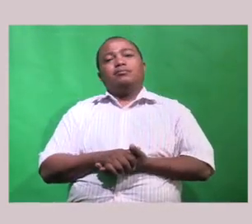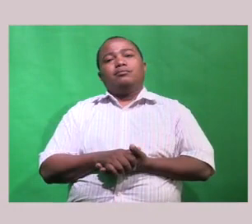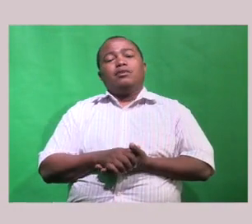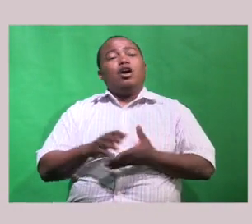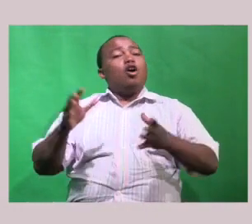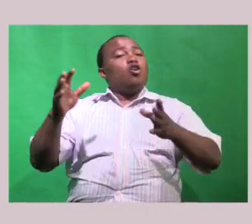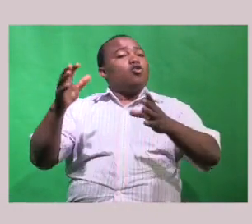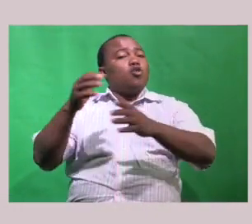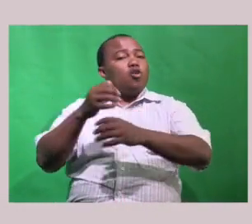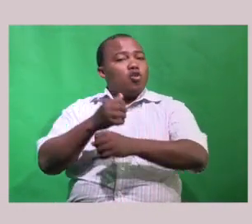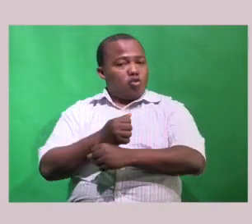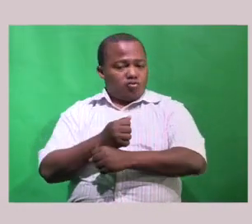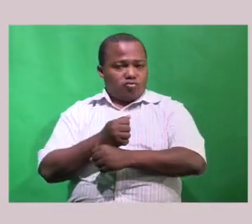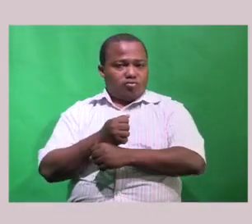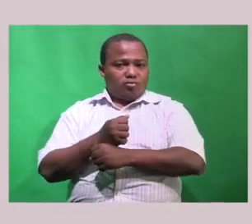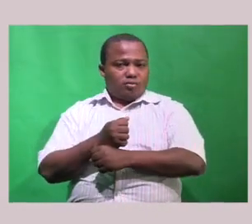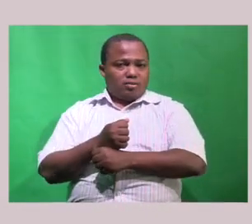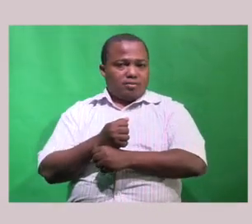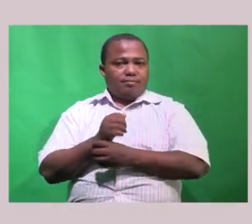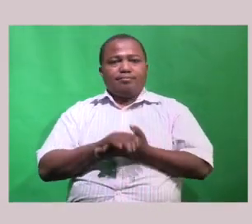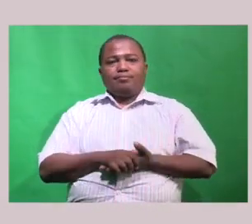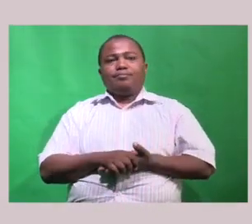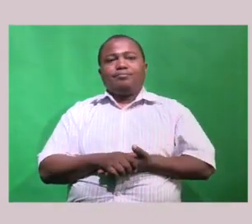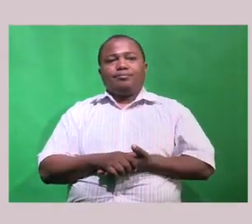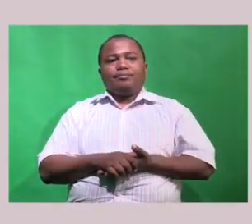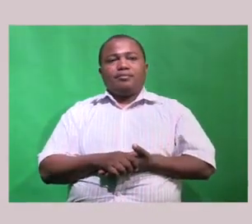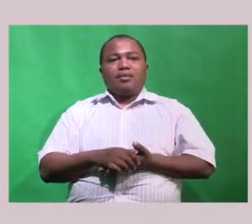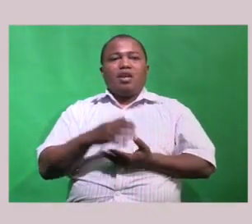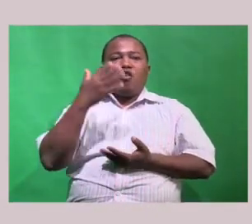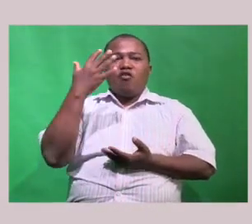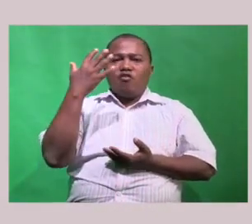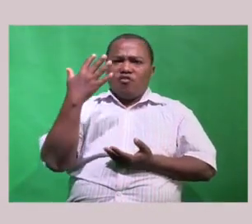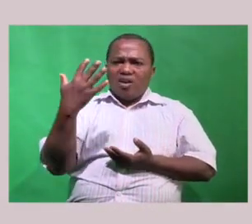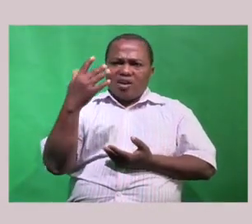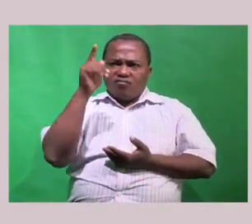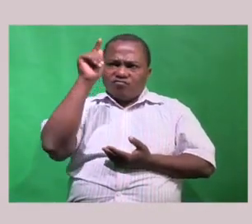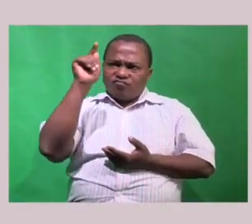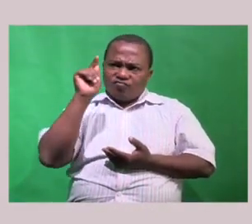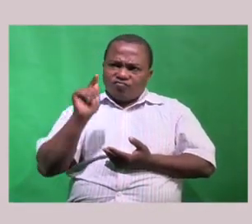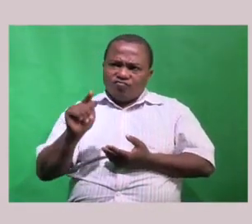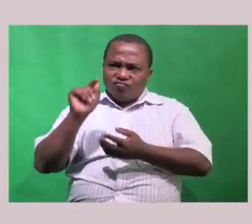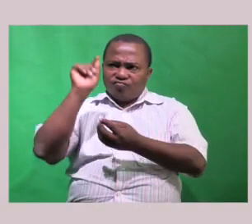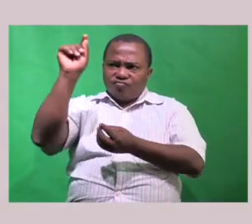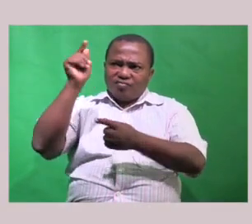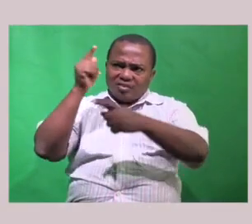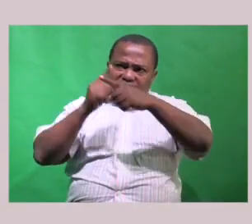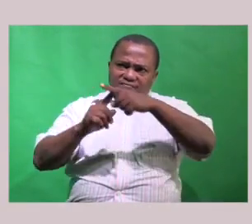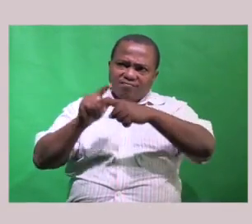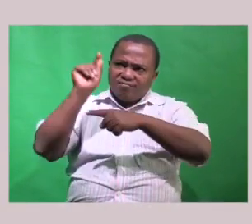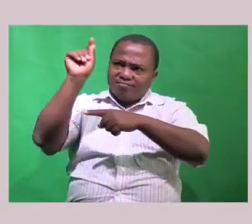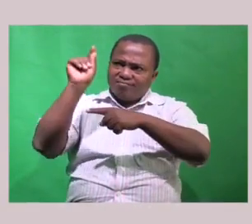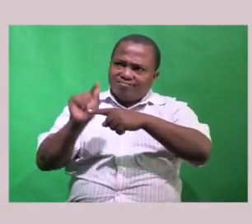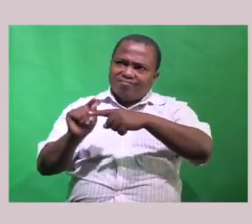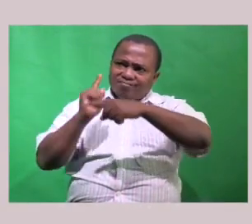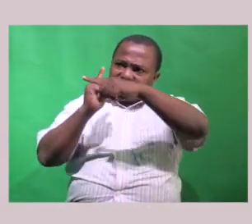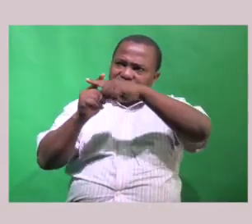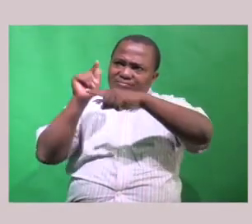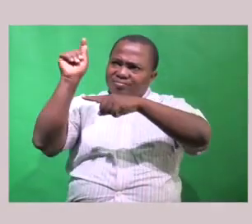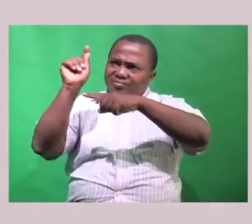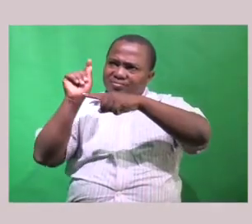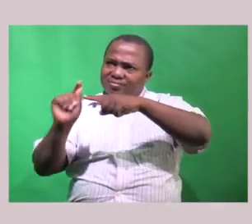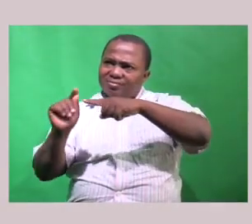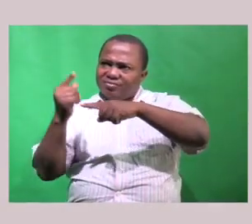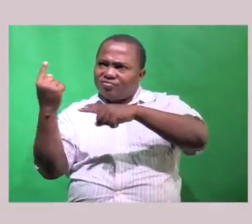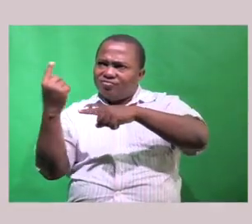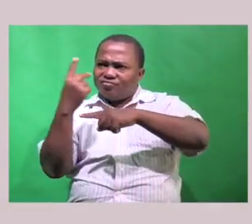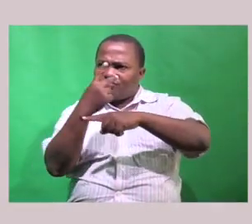got 5, you got 11, 1, carry 1,